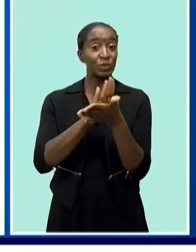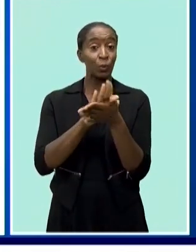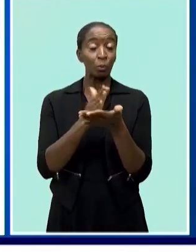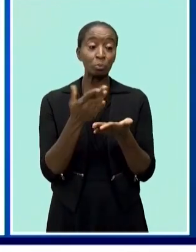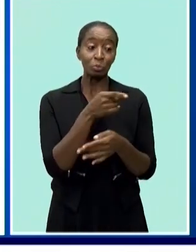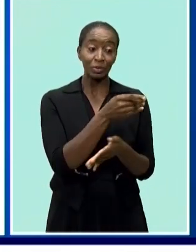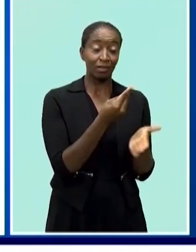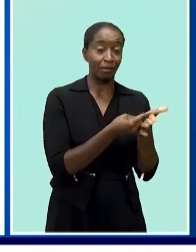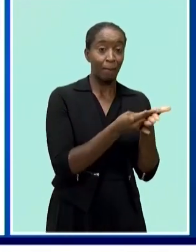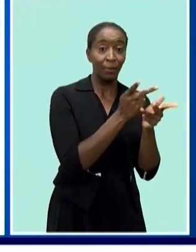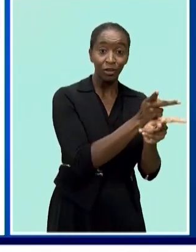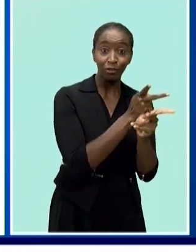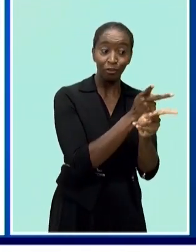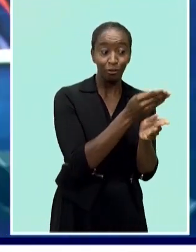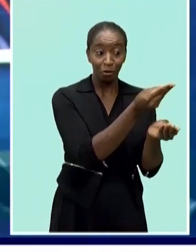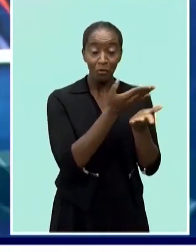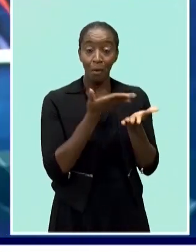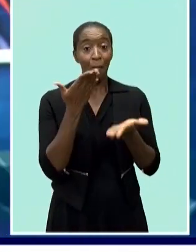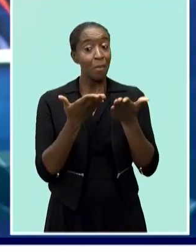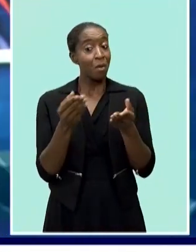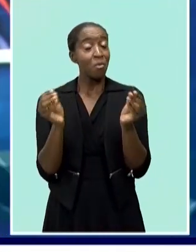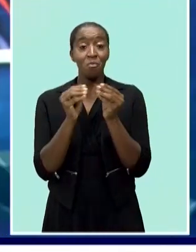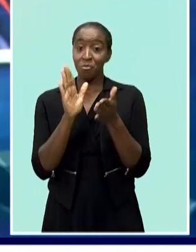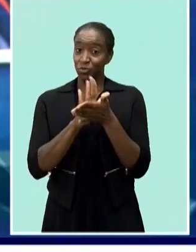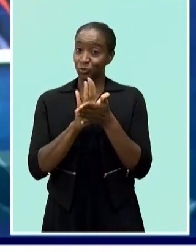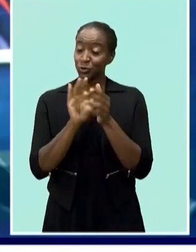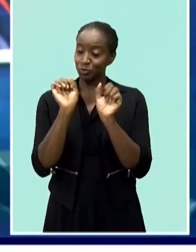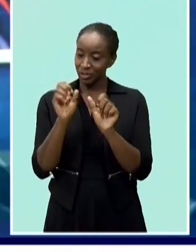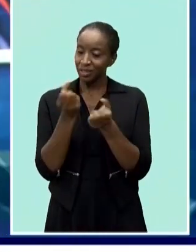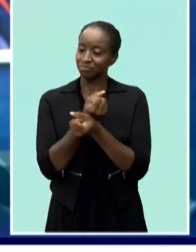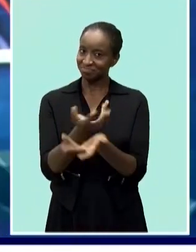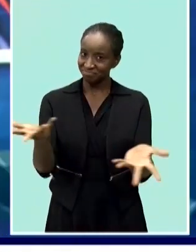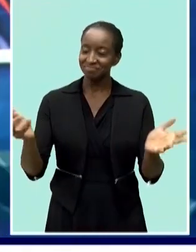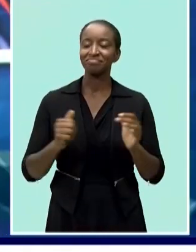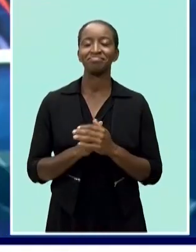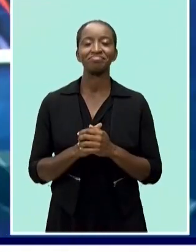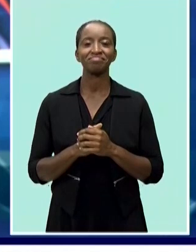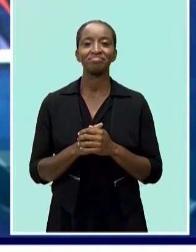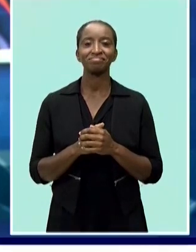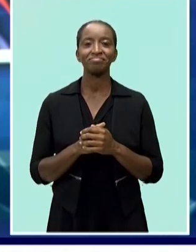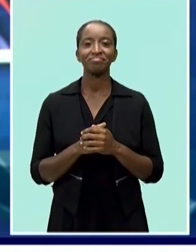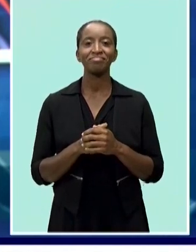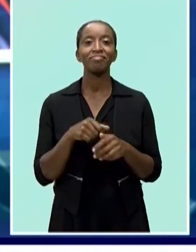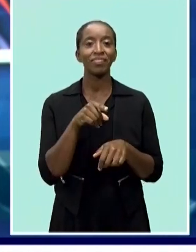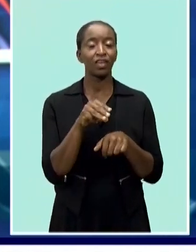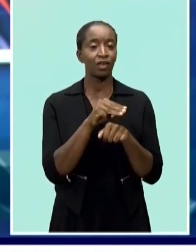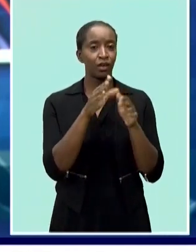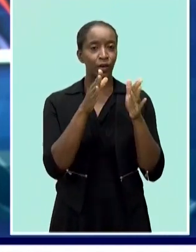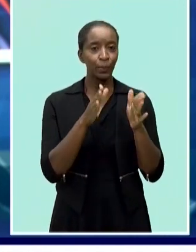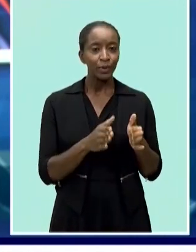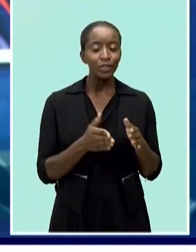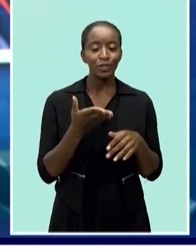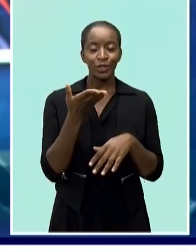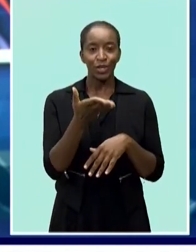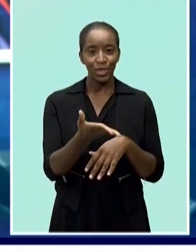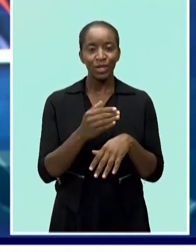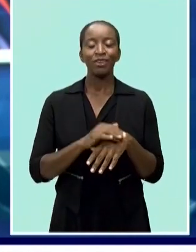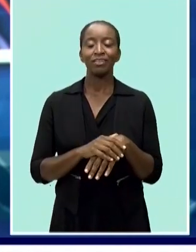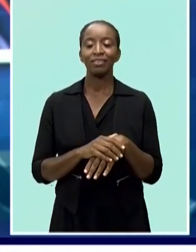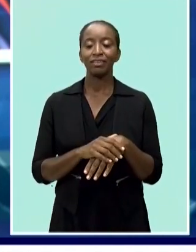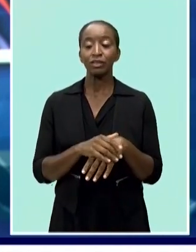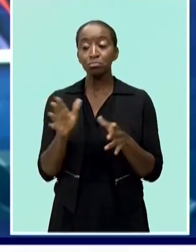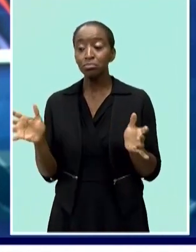may very well surpass that number. An acting Education Minister, Senator Lucille Moore, was on hand for that presentation. She also encouraged